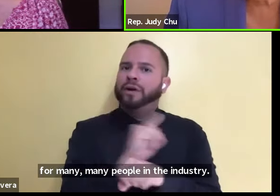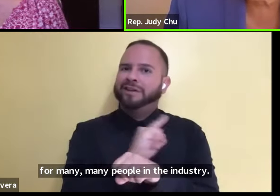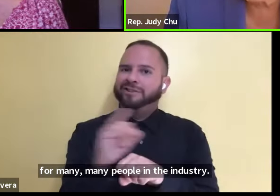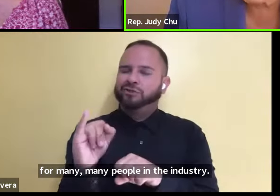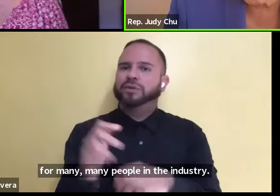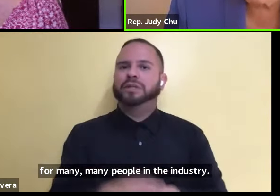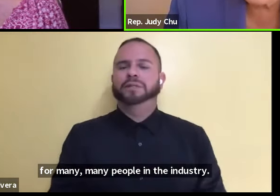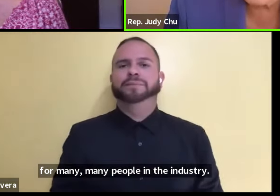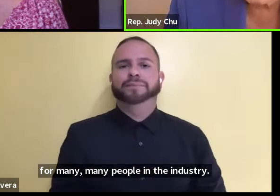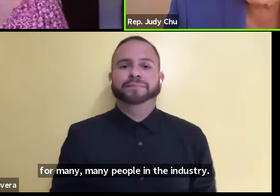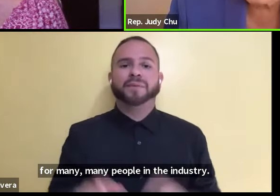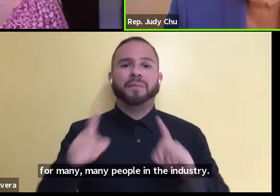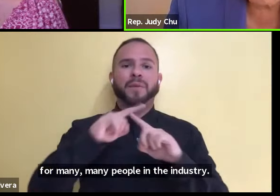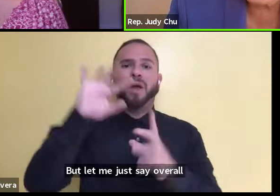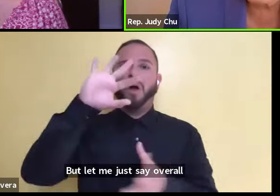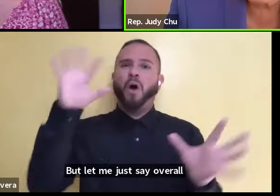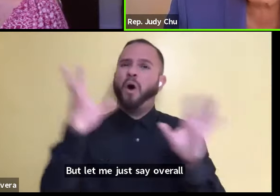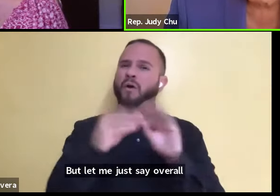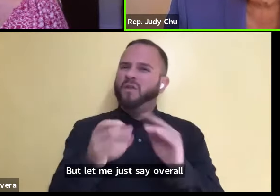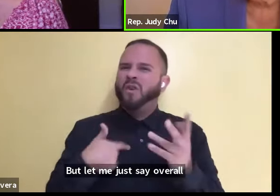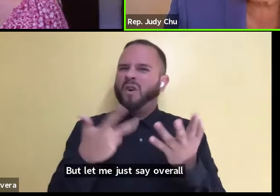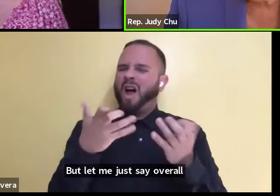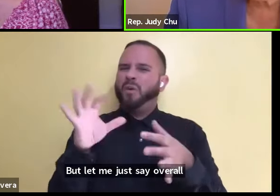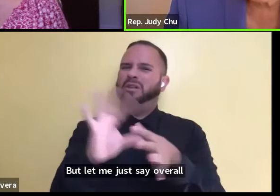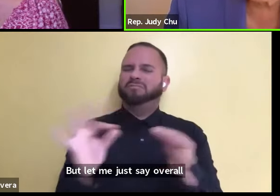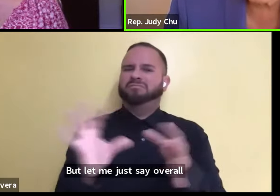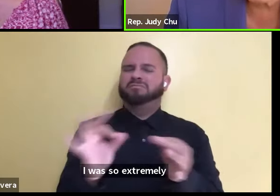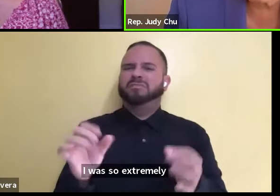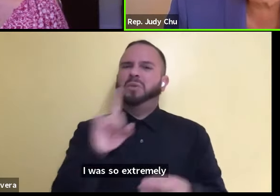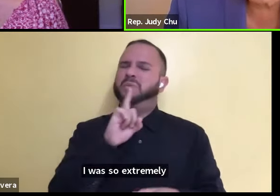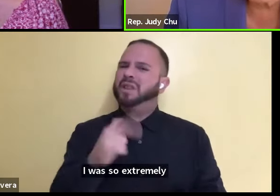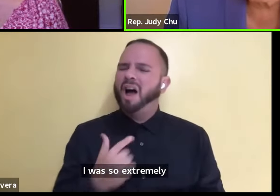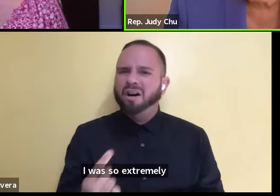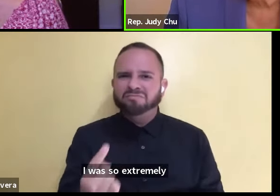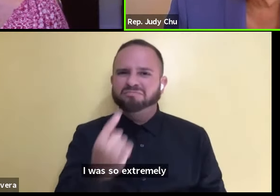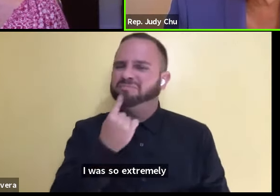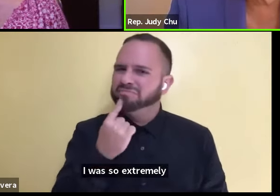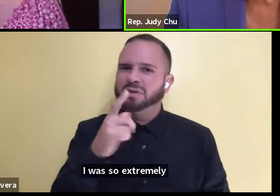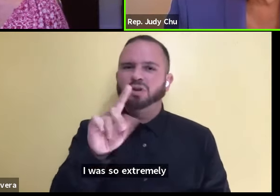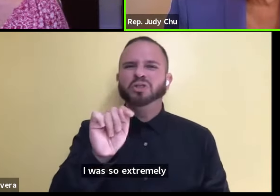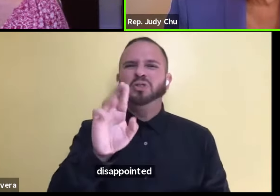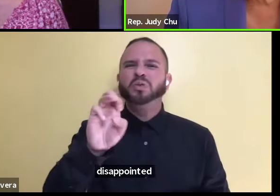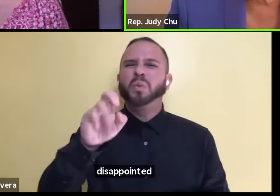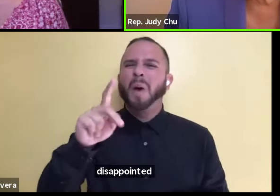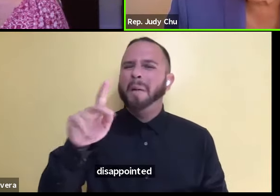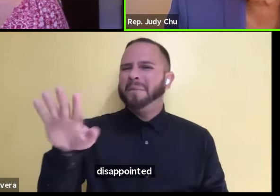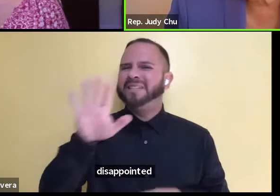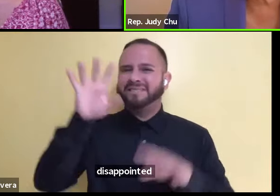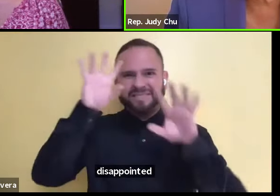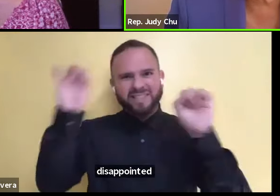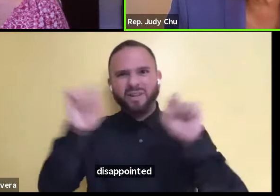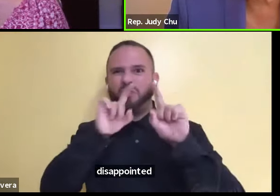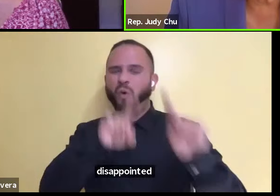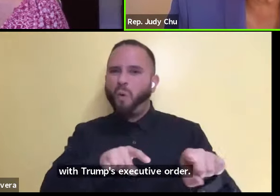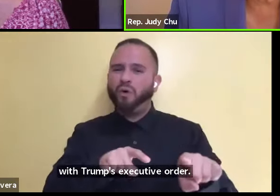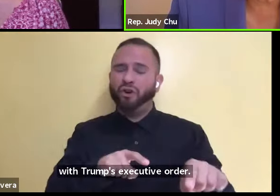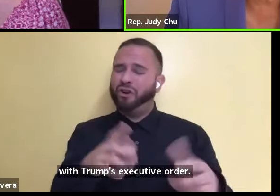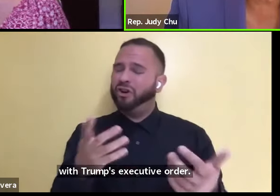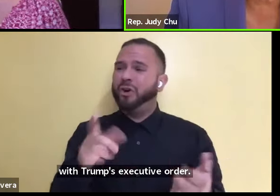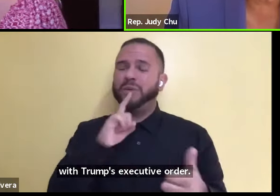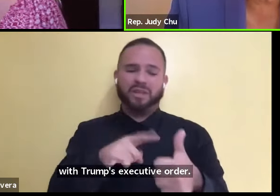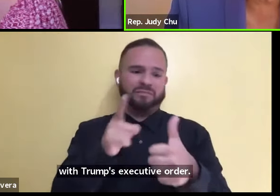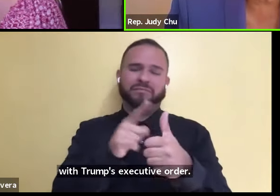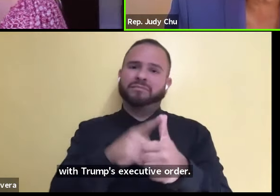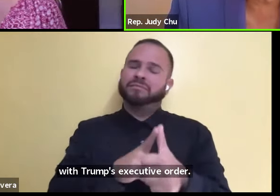was so extremely disappointed with Trump's executive order. First of all, it's illegal and circumvents